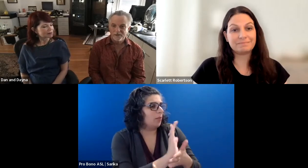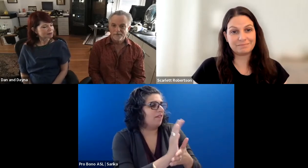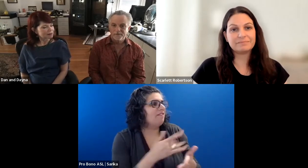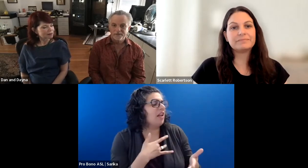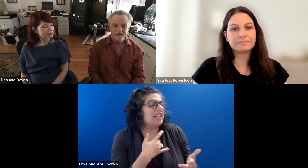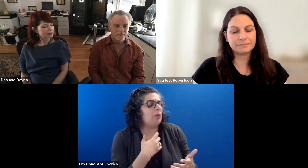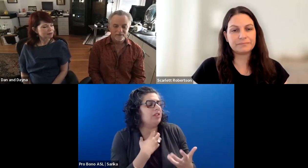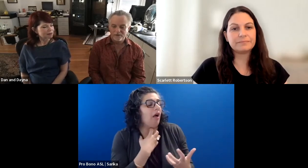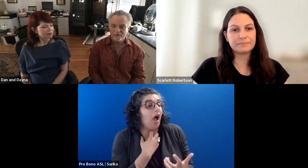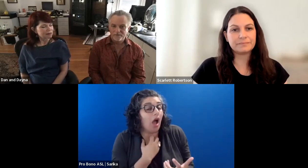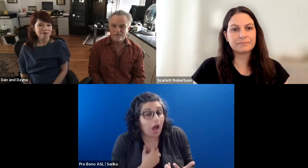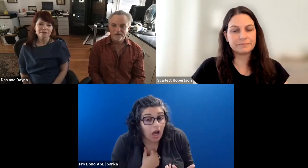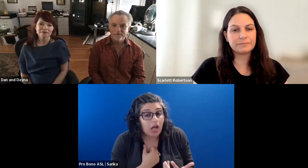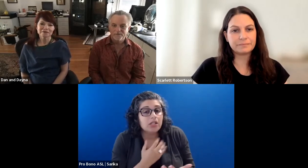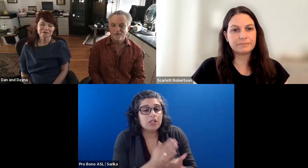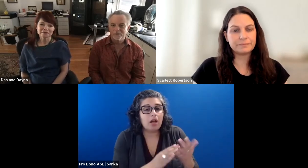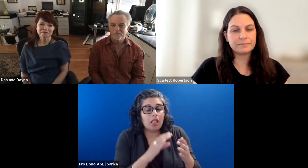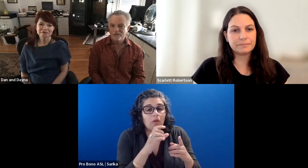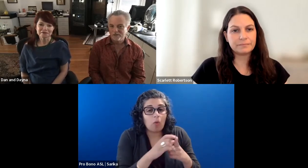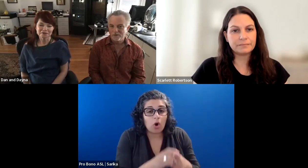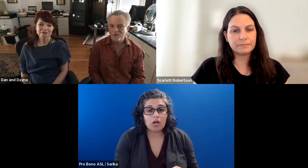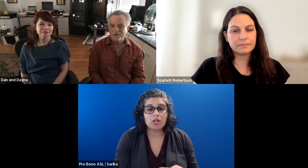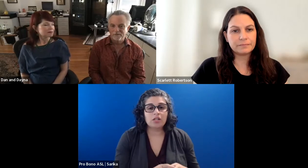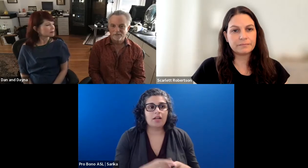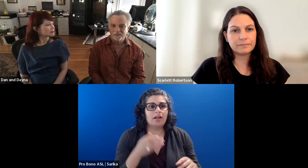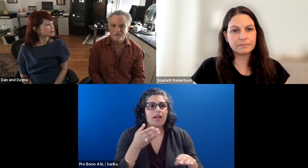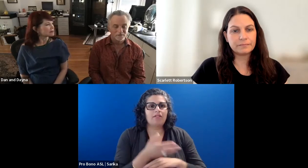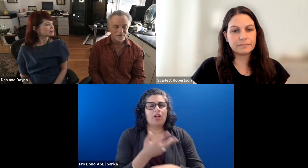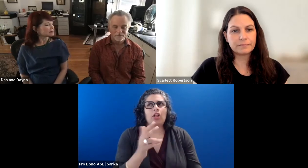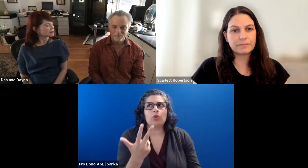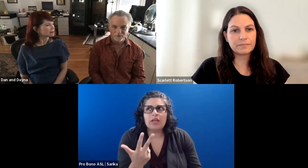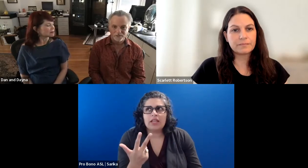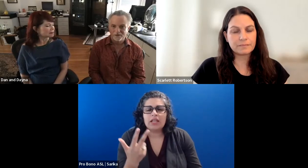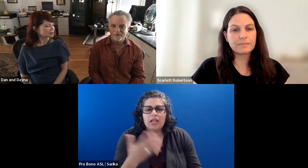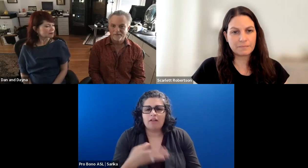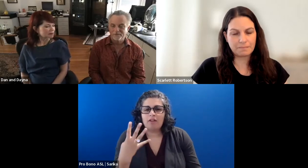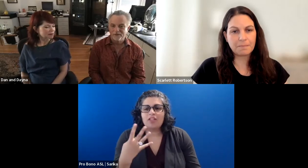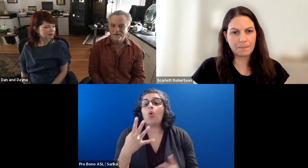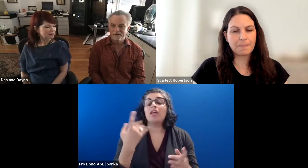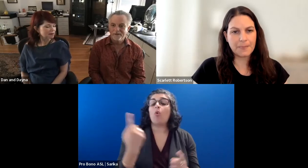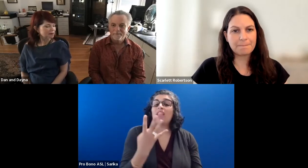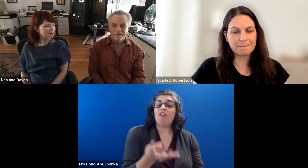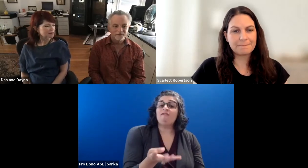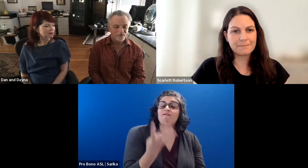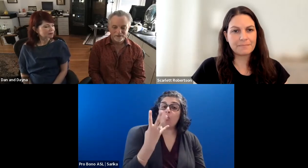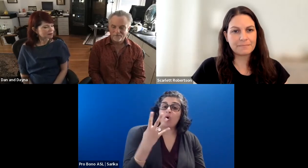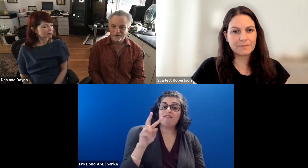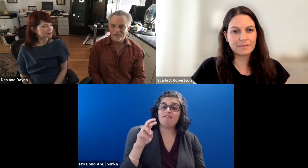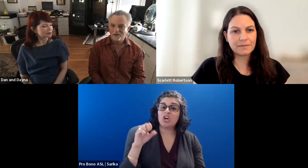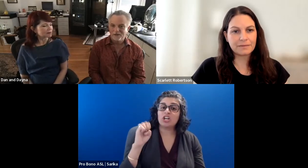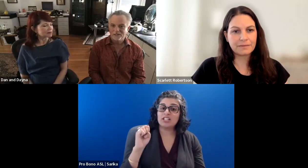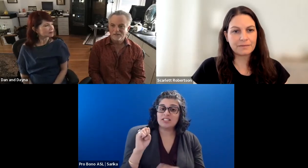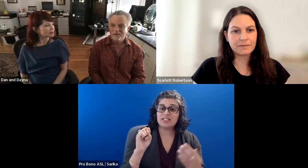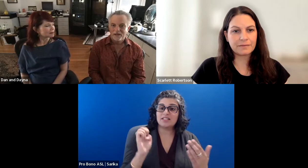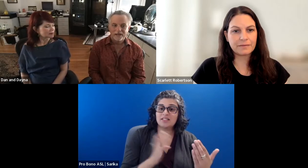words. And then out go 3 of the 4 original recorded verses. It's only a 4-verse song on that first record. So 3 of the 4